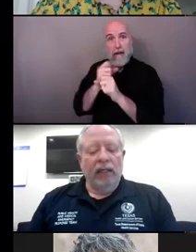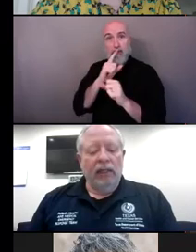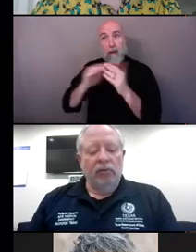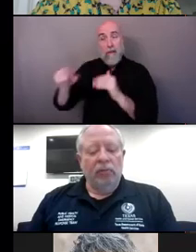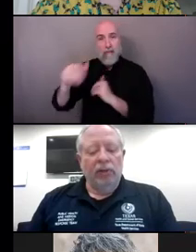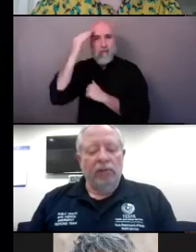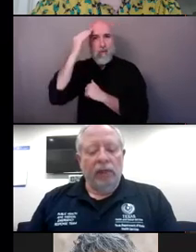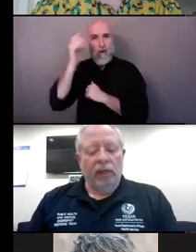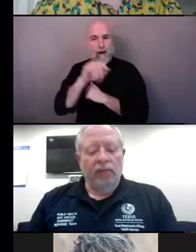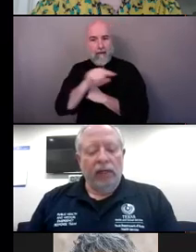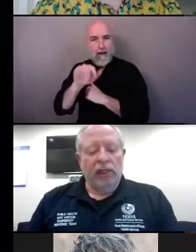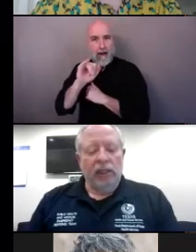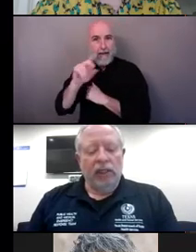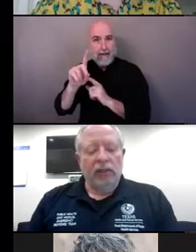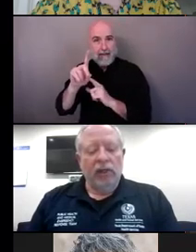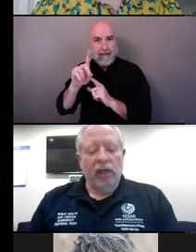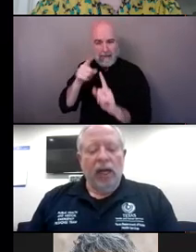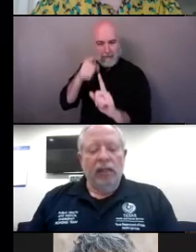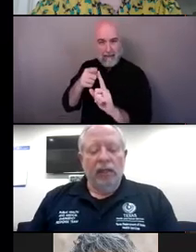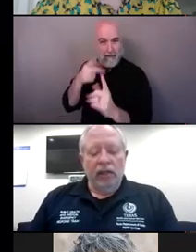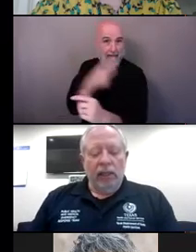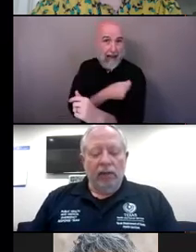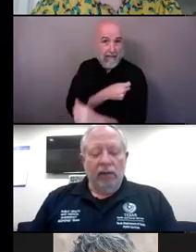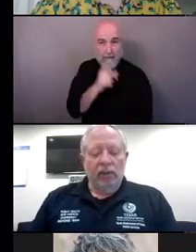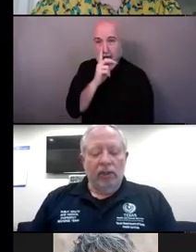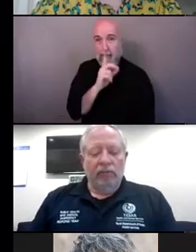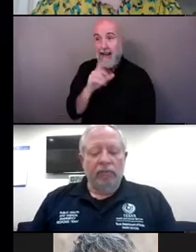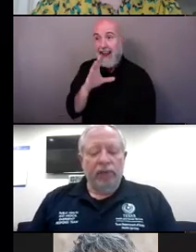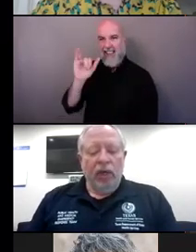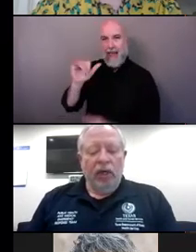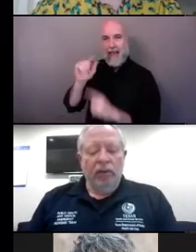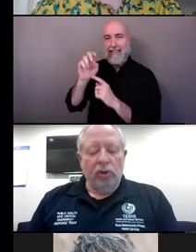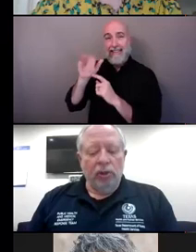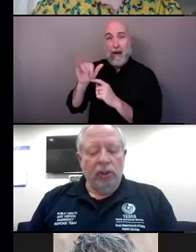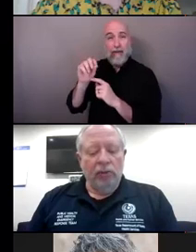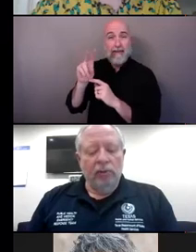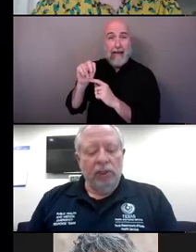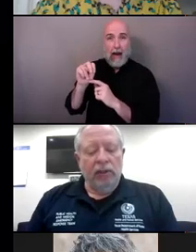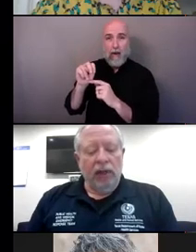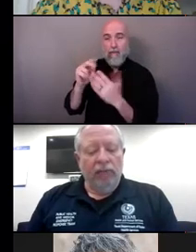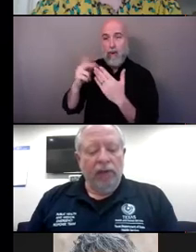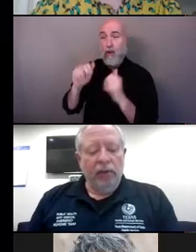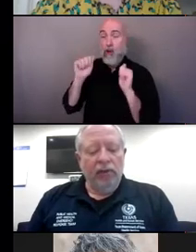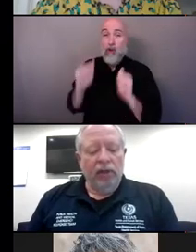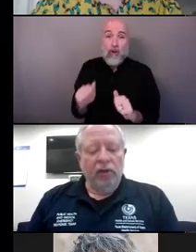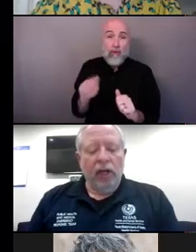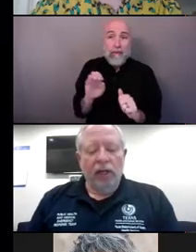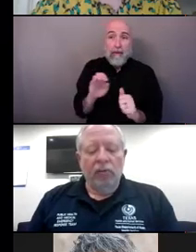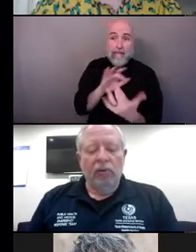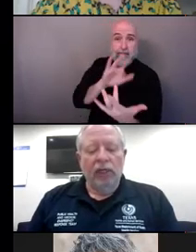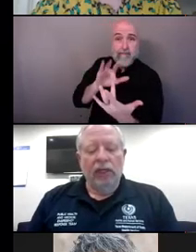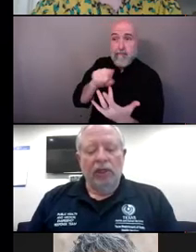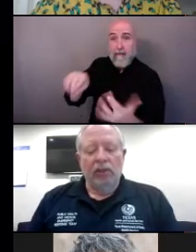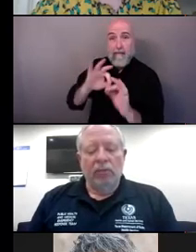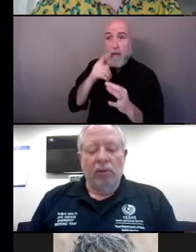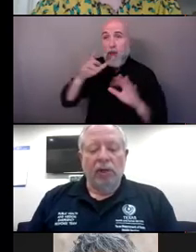the IDD-specific vaccine clinics and the Terrytown Initiative. This could include reaching families that are not